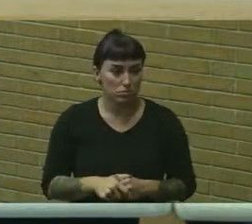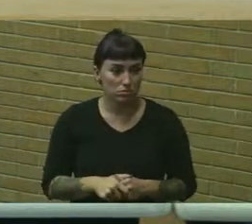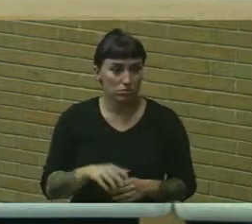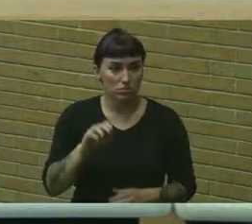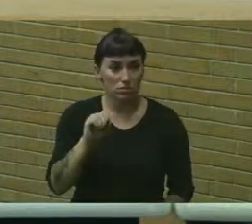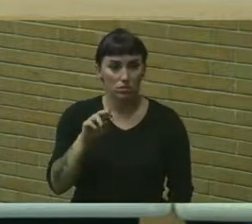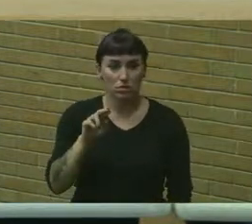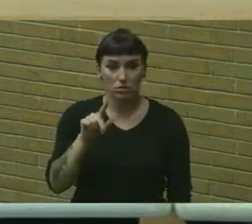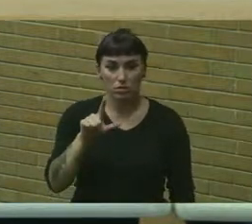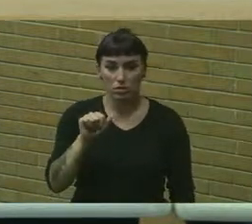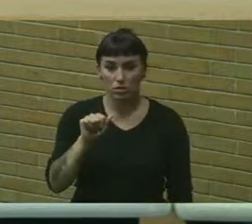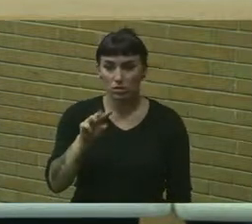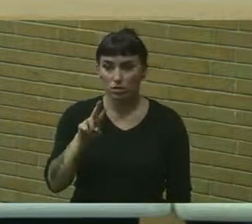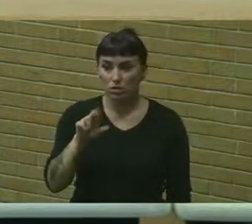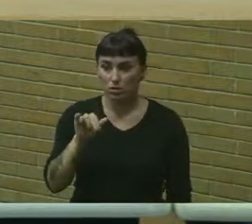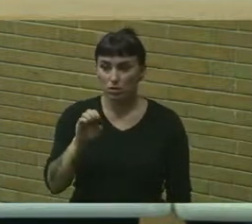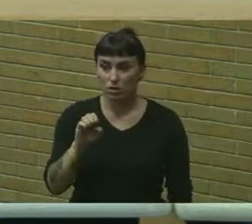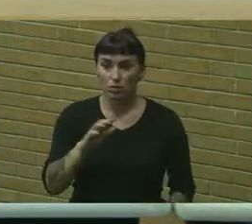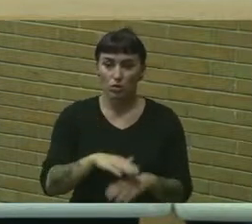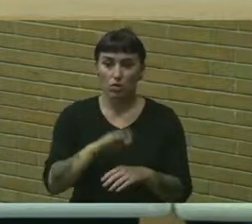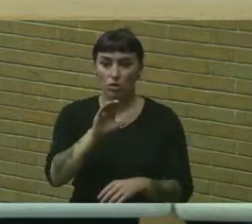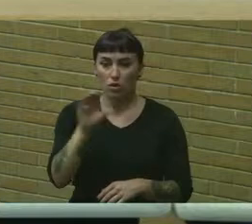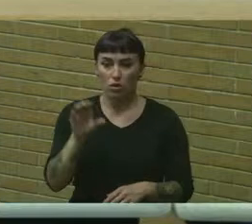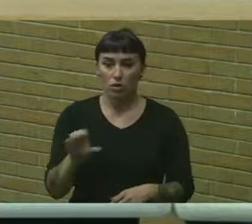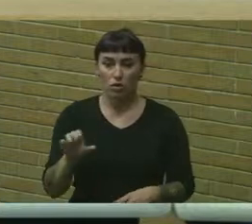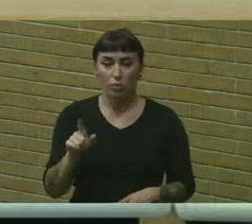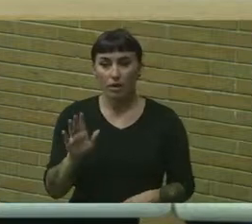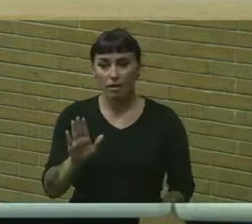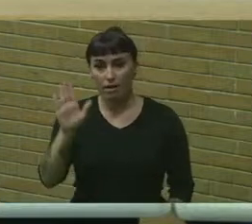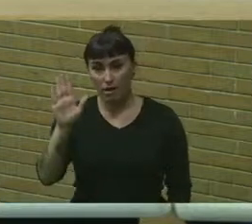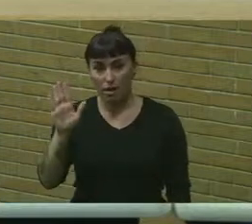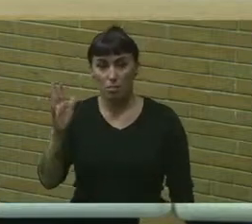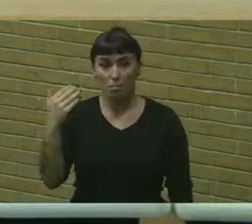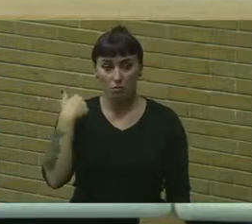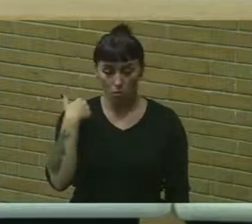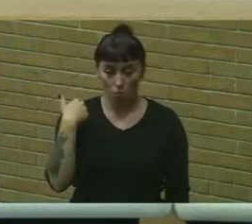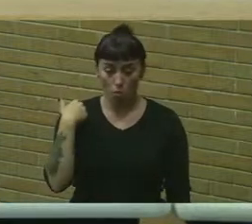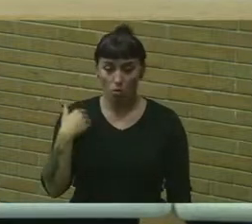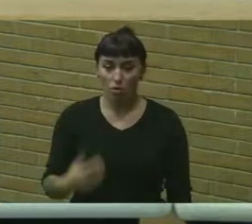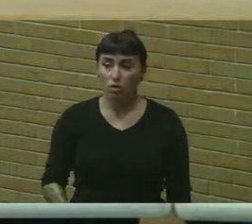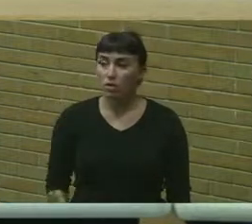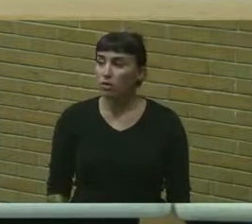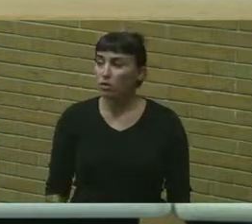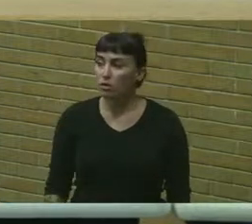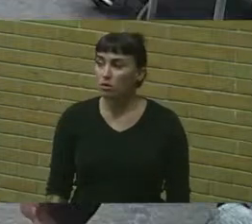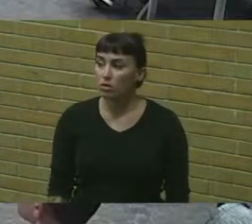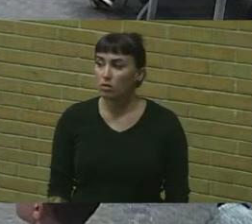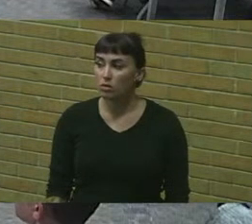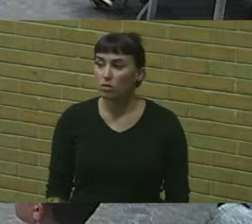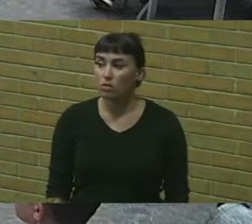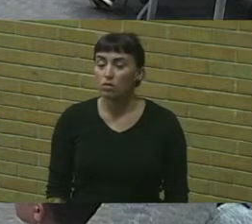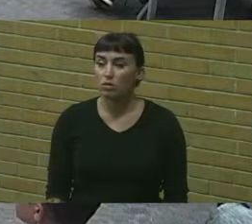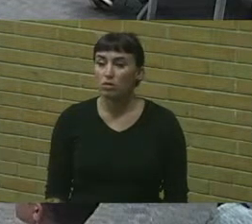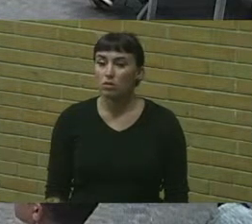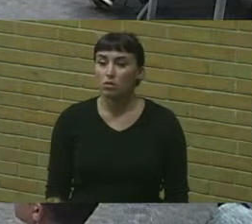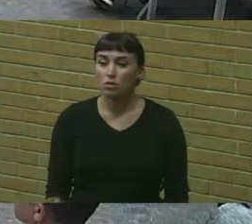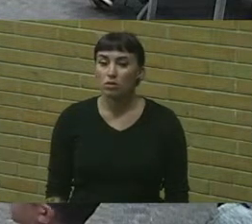Mr. Lawrence was on the Zoom and had his hand up earlier, but I don't